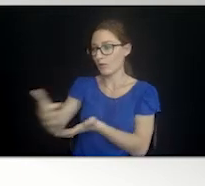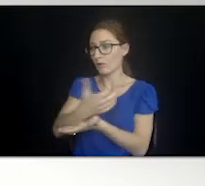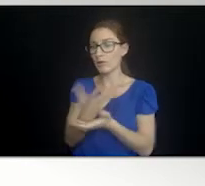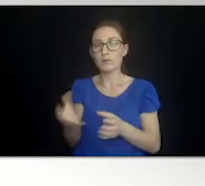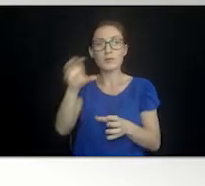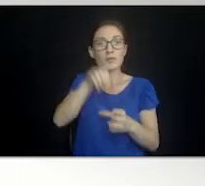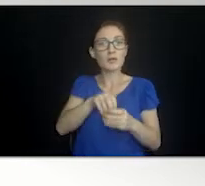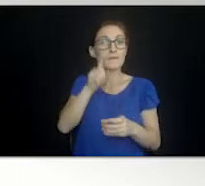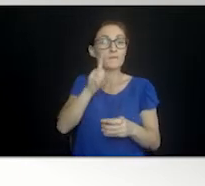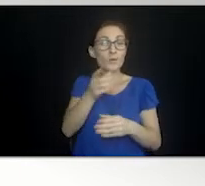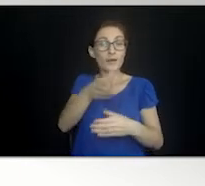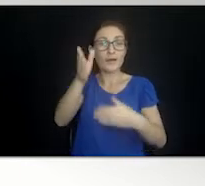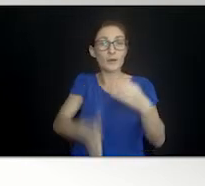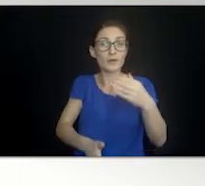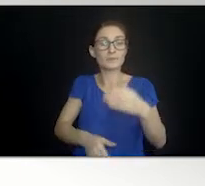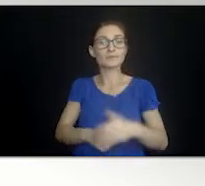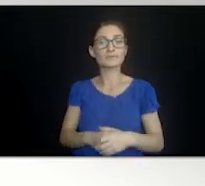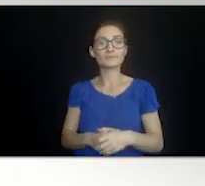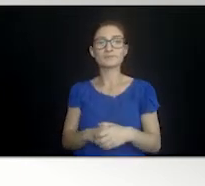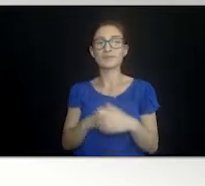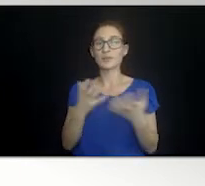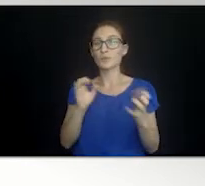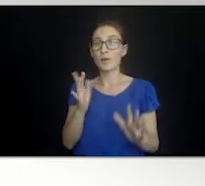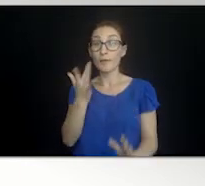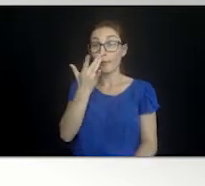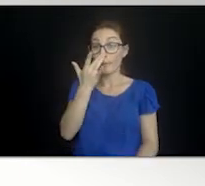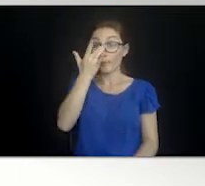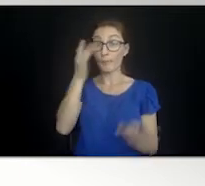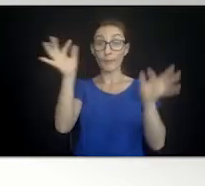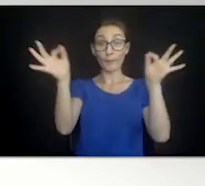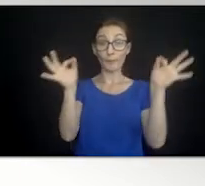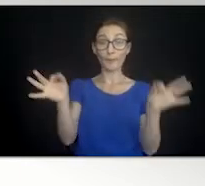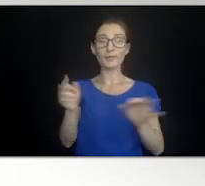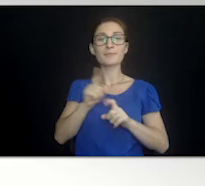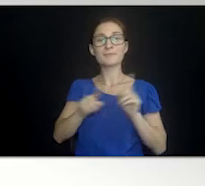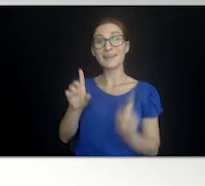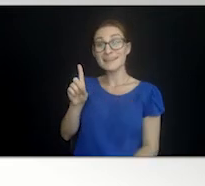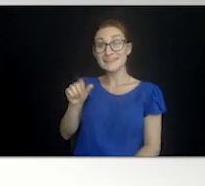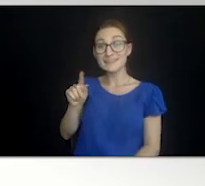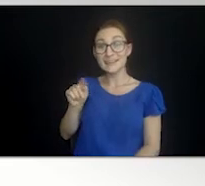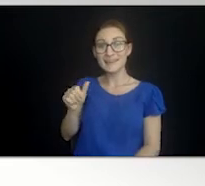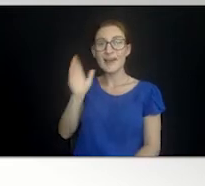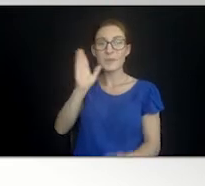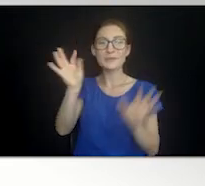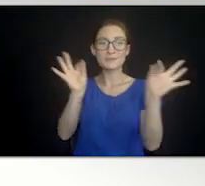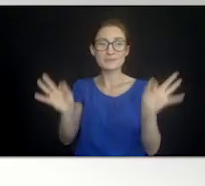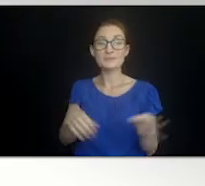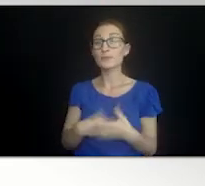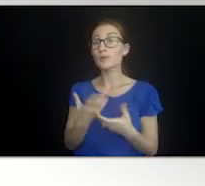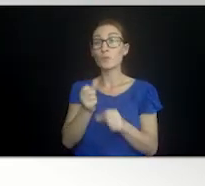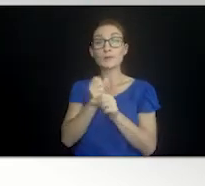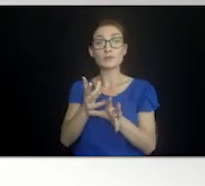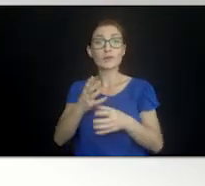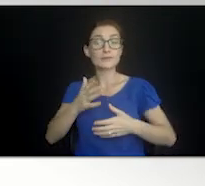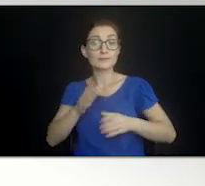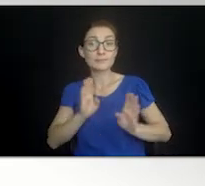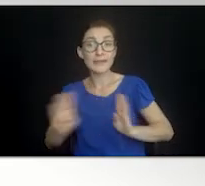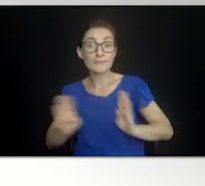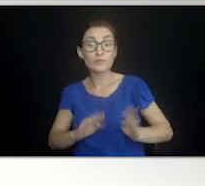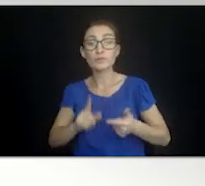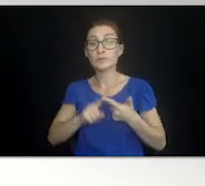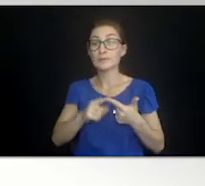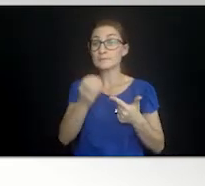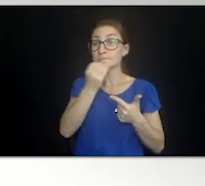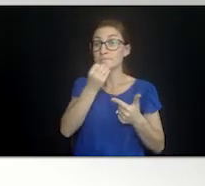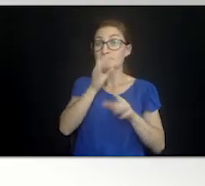and used to improve outcomes. Now, I don't want to kind of geek out on you here, so let me explain what I mean by data. What's causing outbursts? What